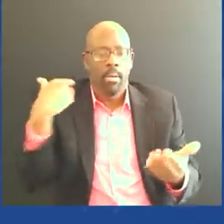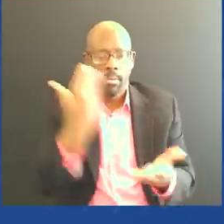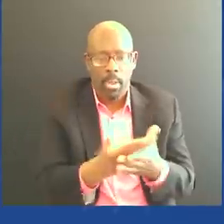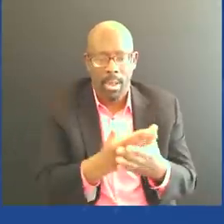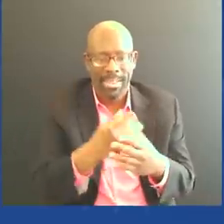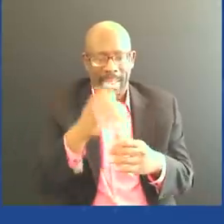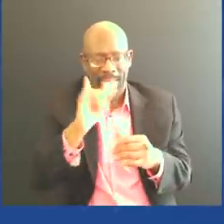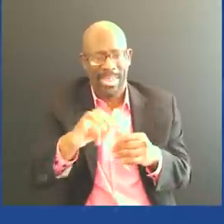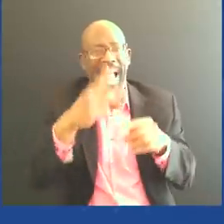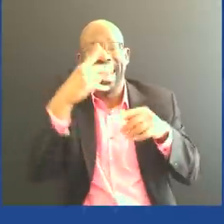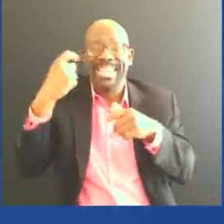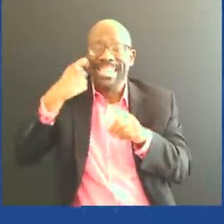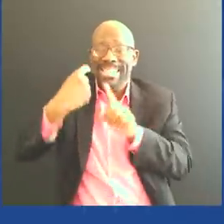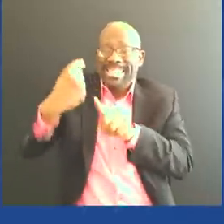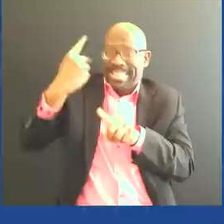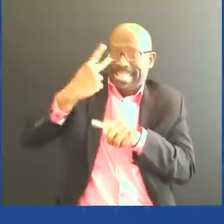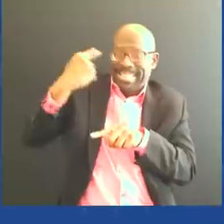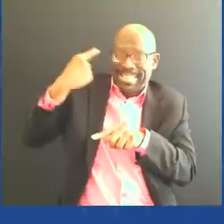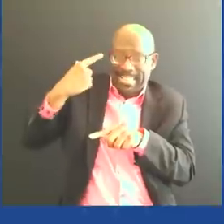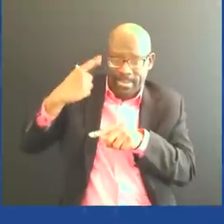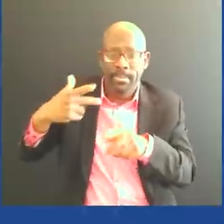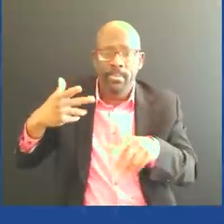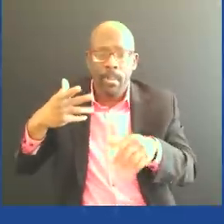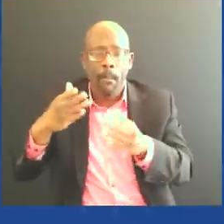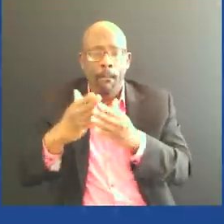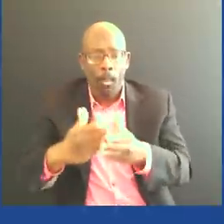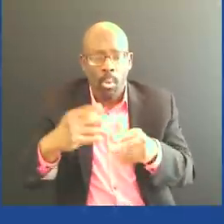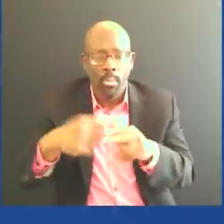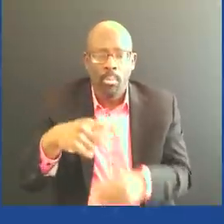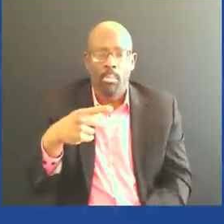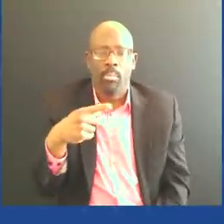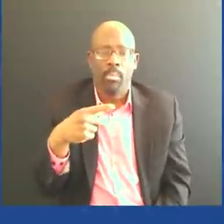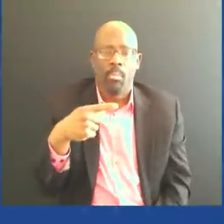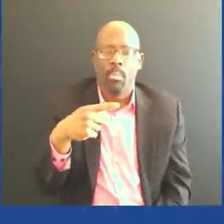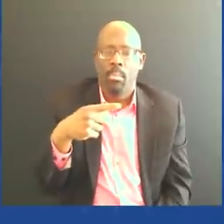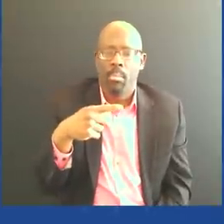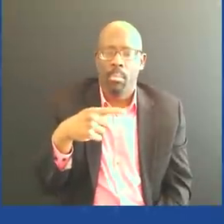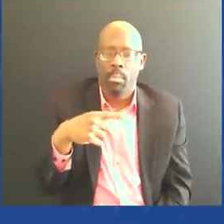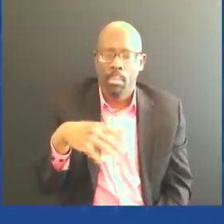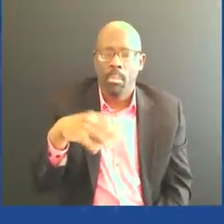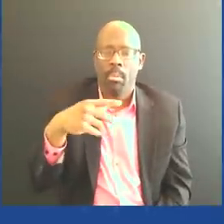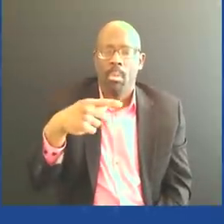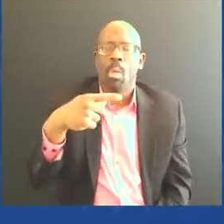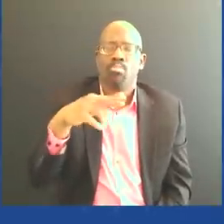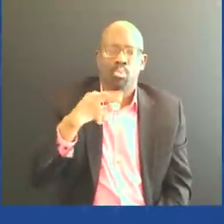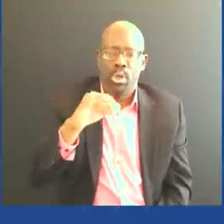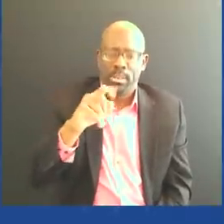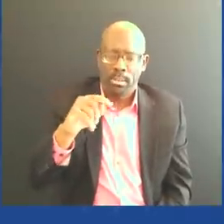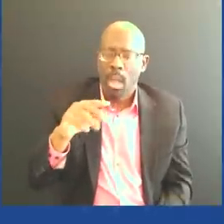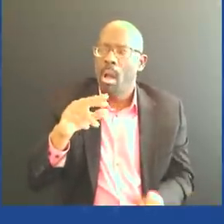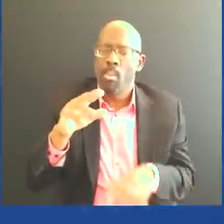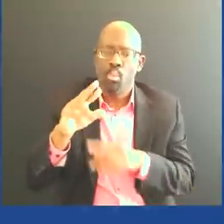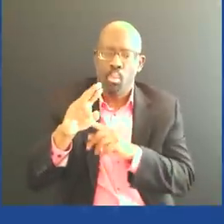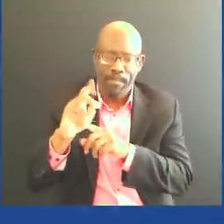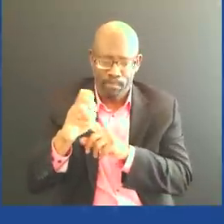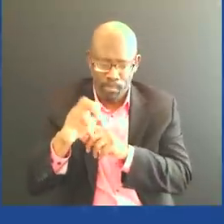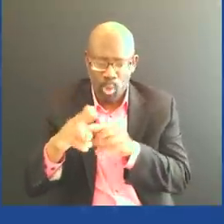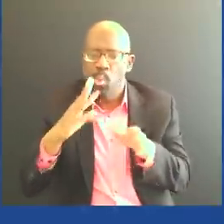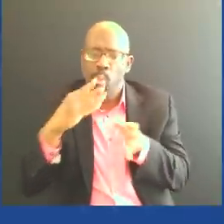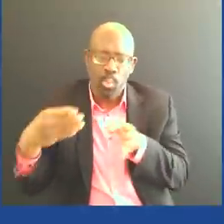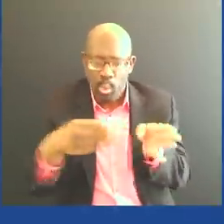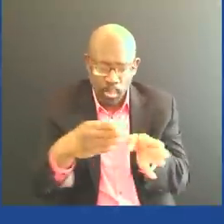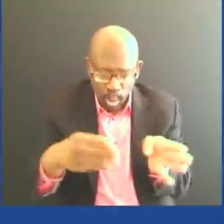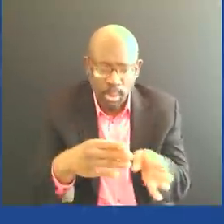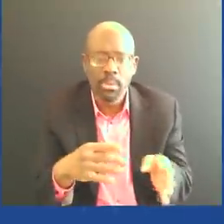it the Christina River after the Sweden's 12-year-old child queen. Where Wilmington now stands today, they established the colony